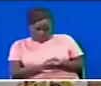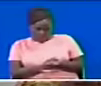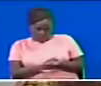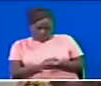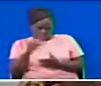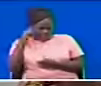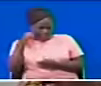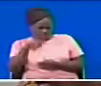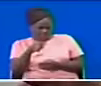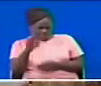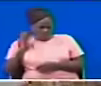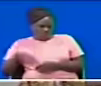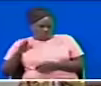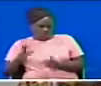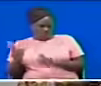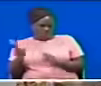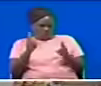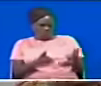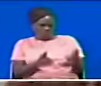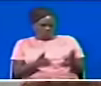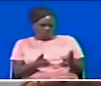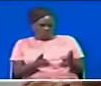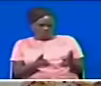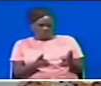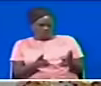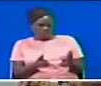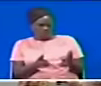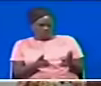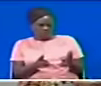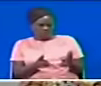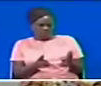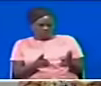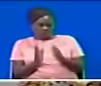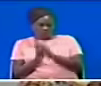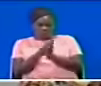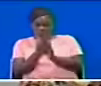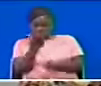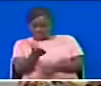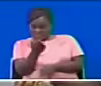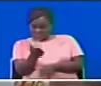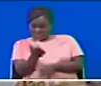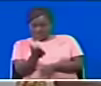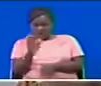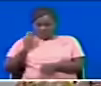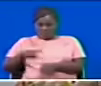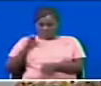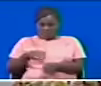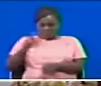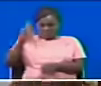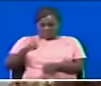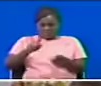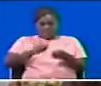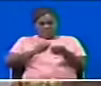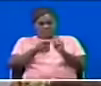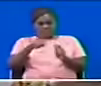think this is just a woman who has come for a vote, then what? Because one of the narratives on the grassroots, and women must change.